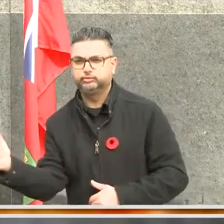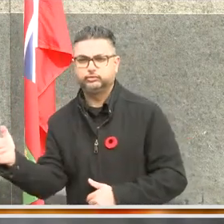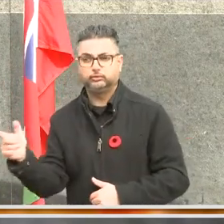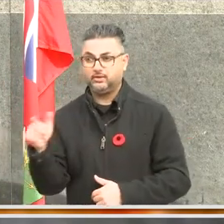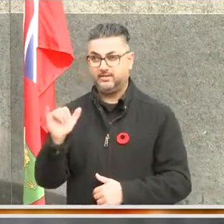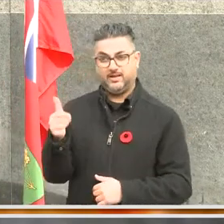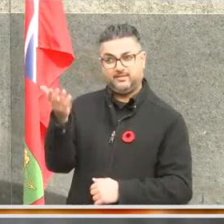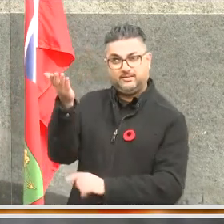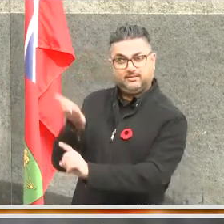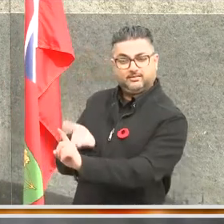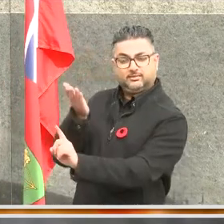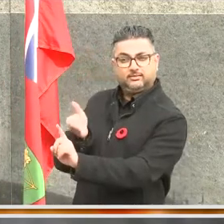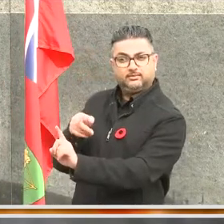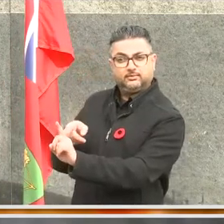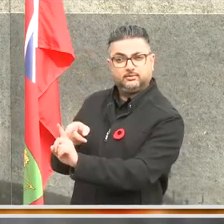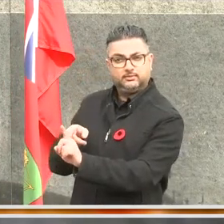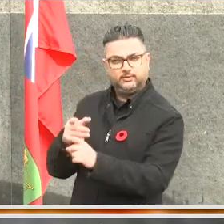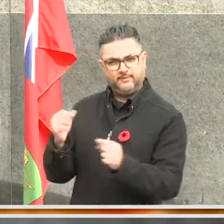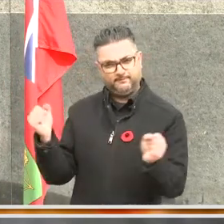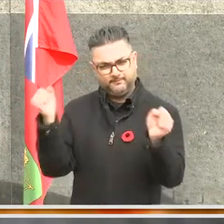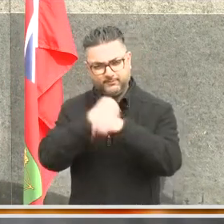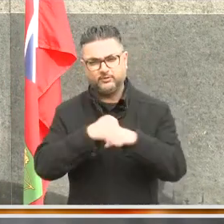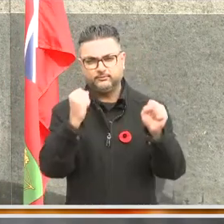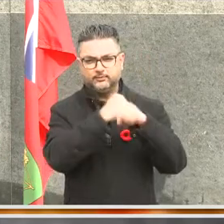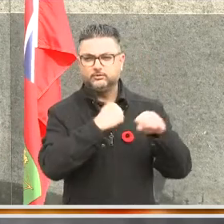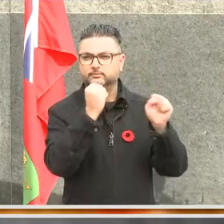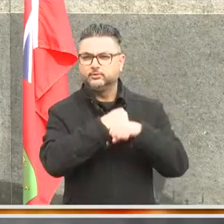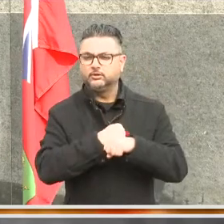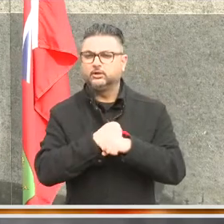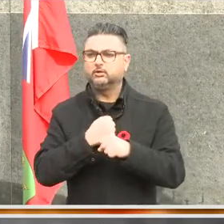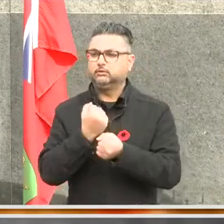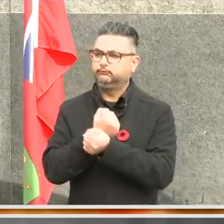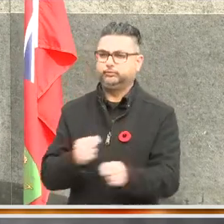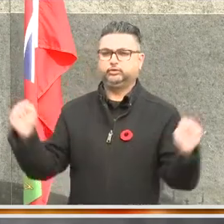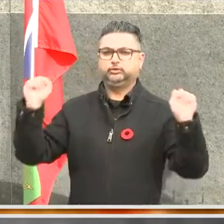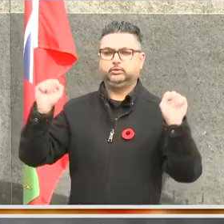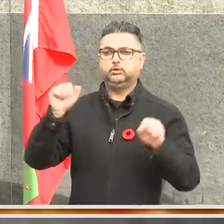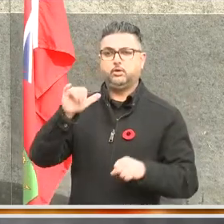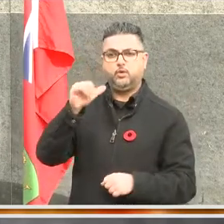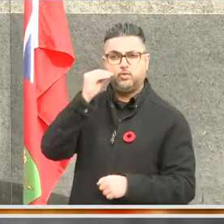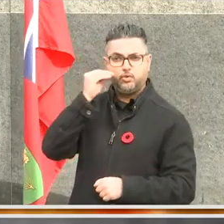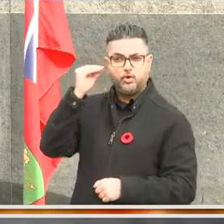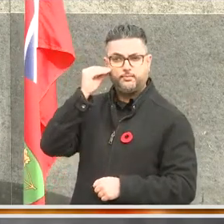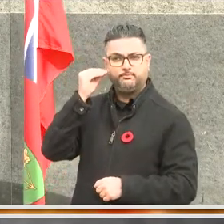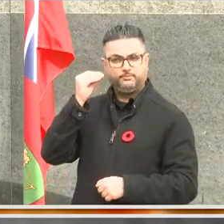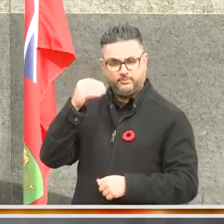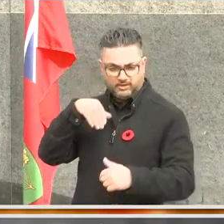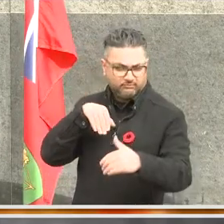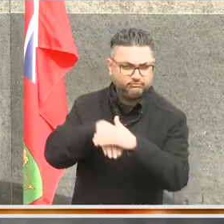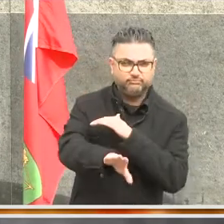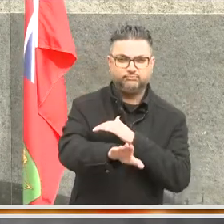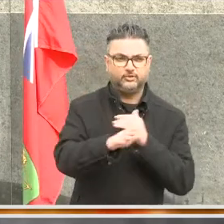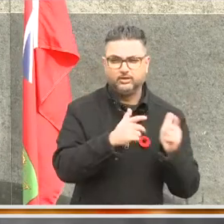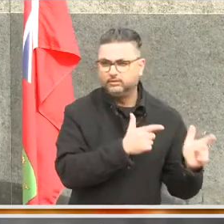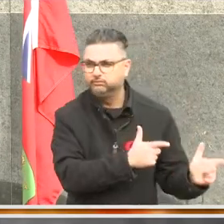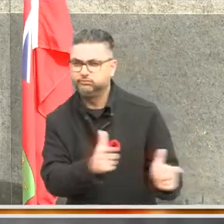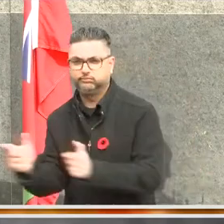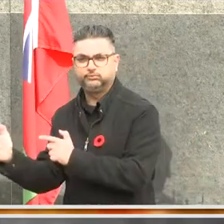Normandy, fought back, and he survived that home invasion, showing the true Canadian grit that we know